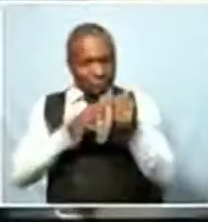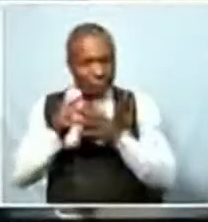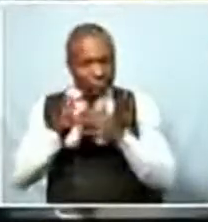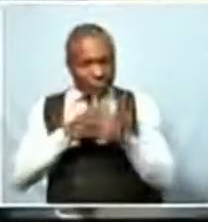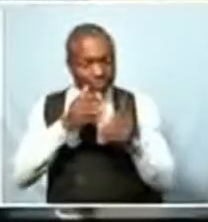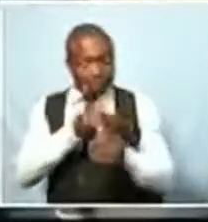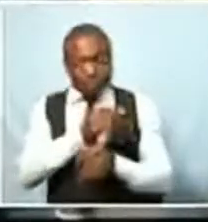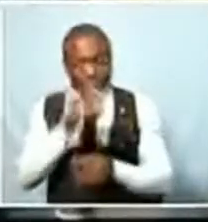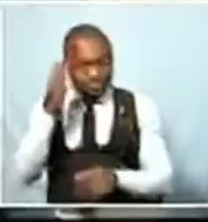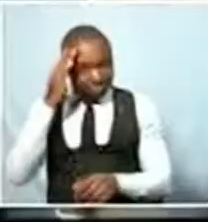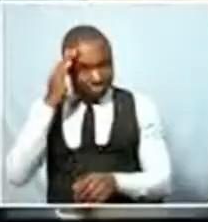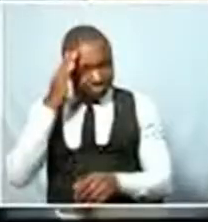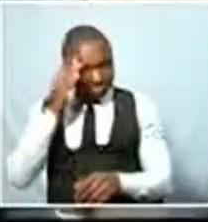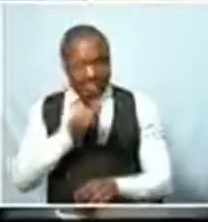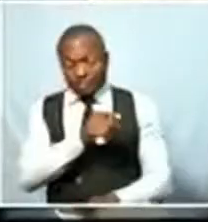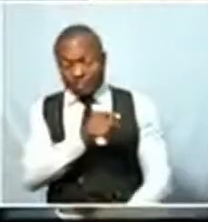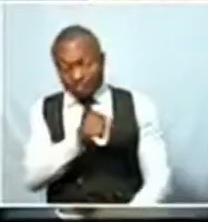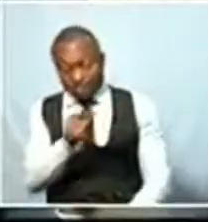all those